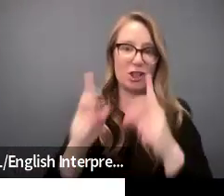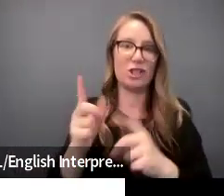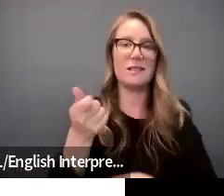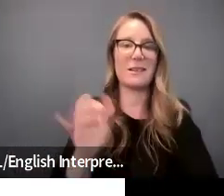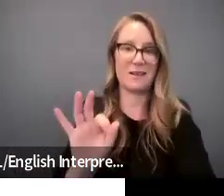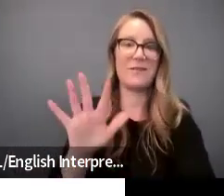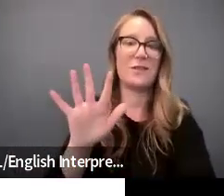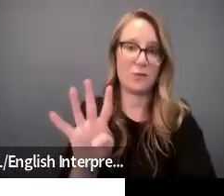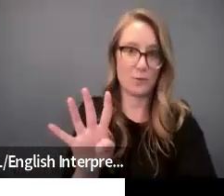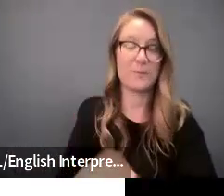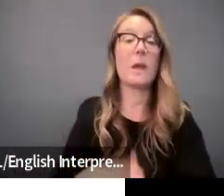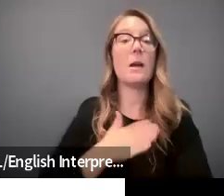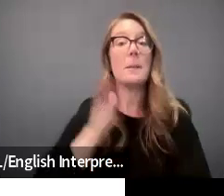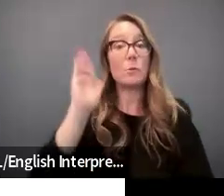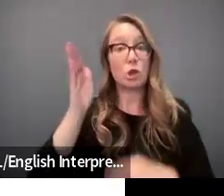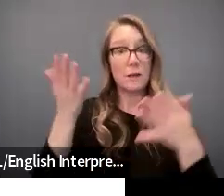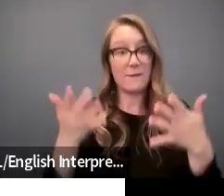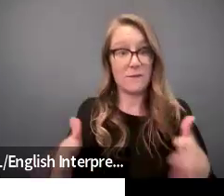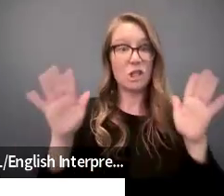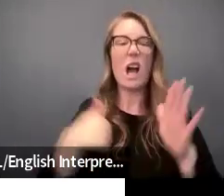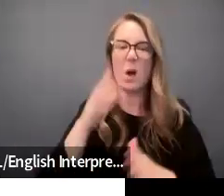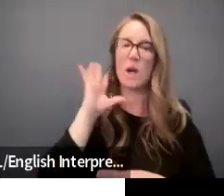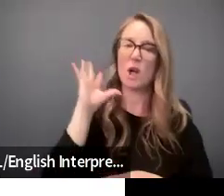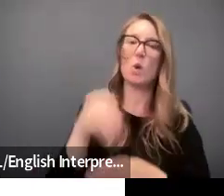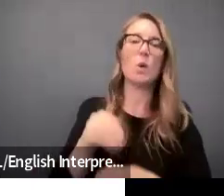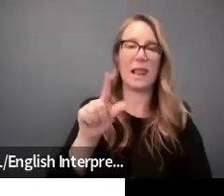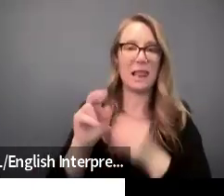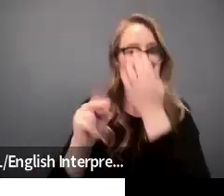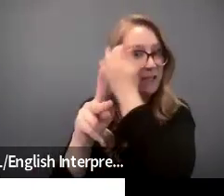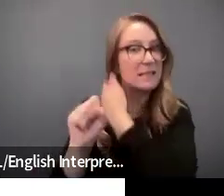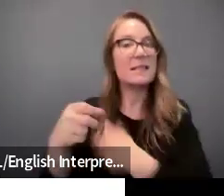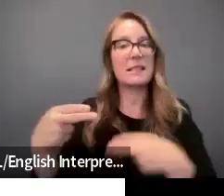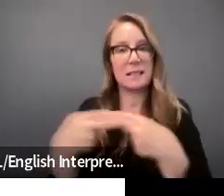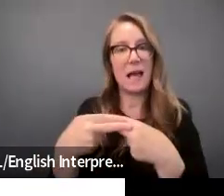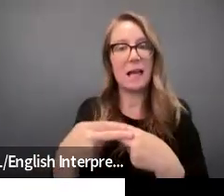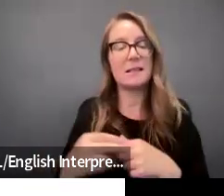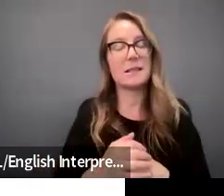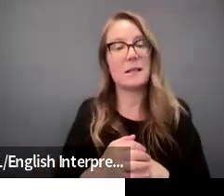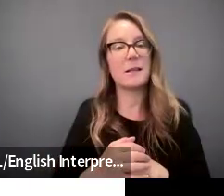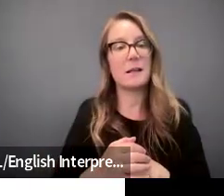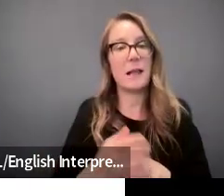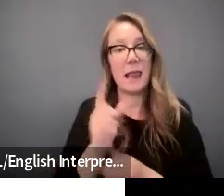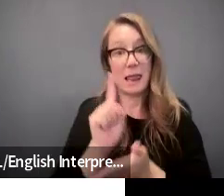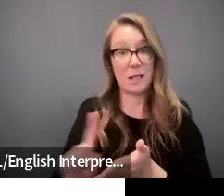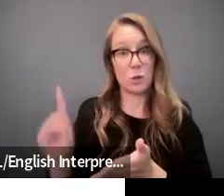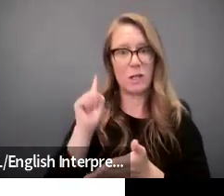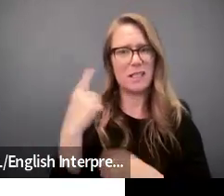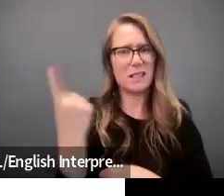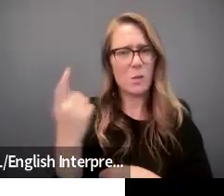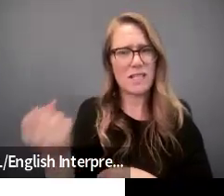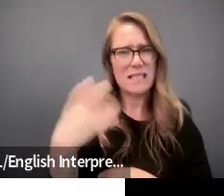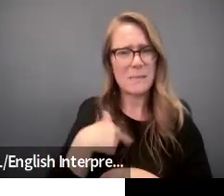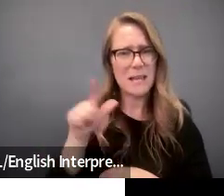1954. After my presentation, and I'll include the links also in the slide deck, last week, somebody sent